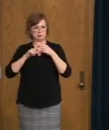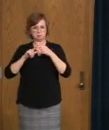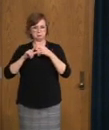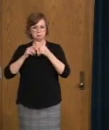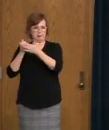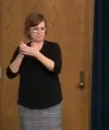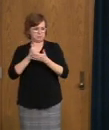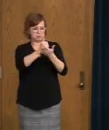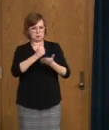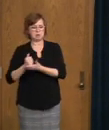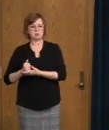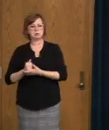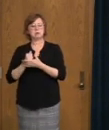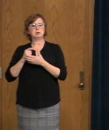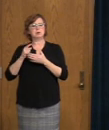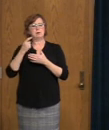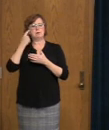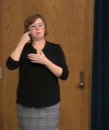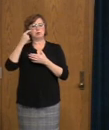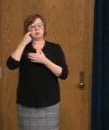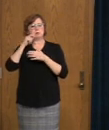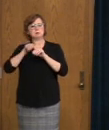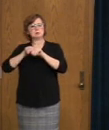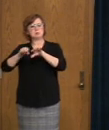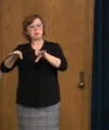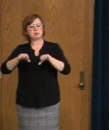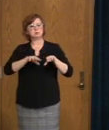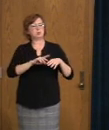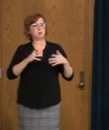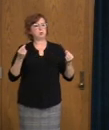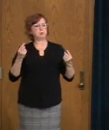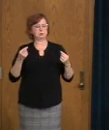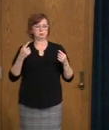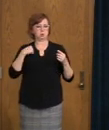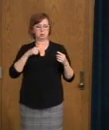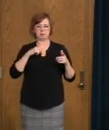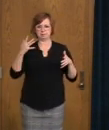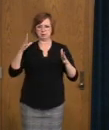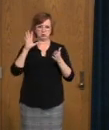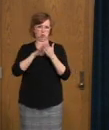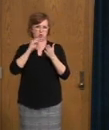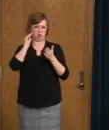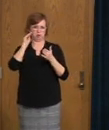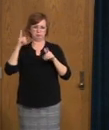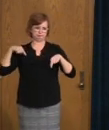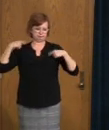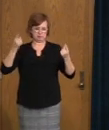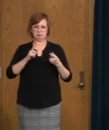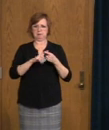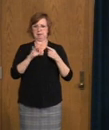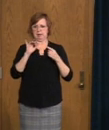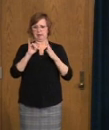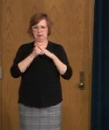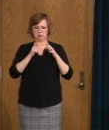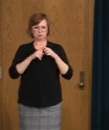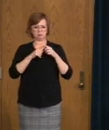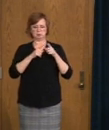learned over the course of this journey about how we respond, about infection control